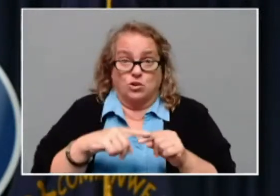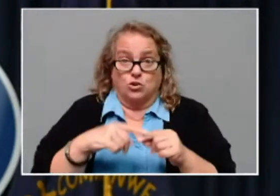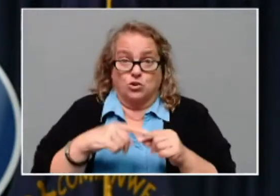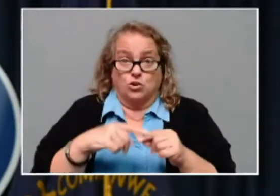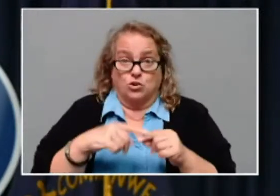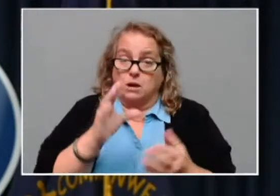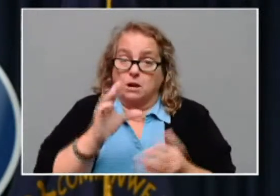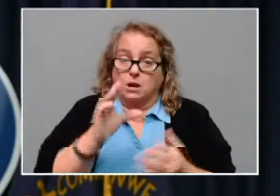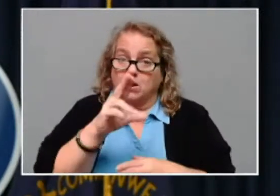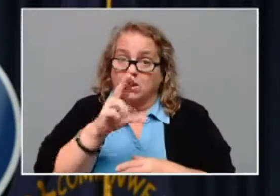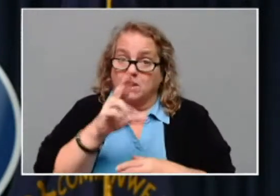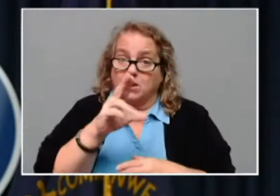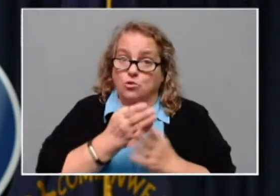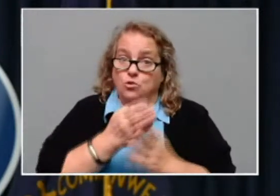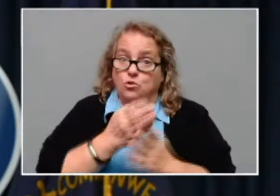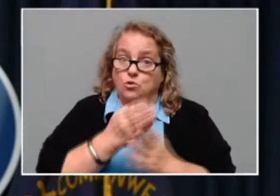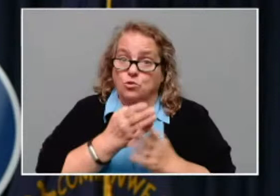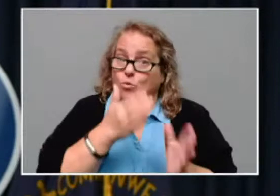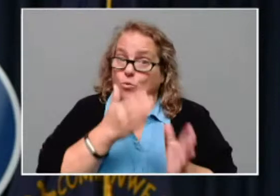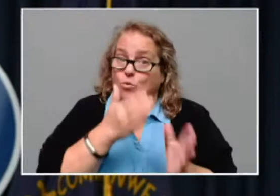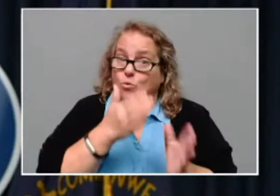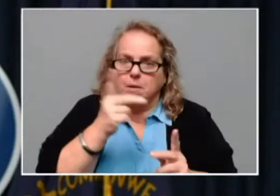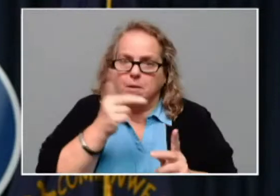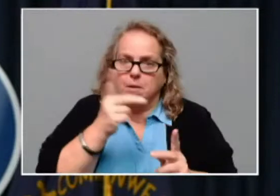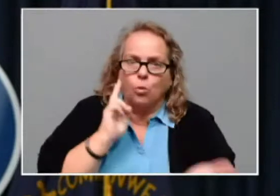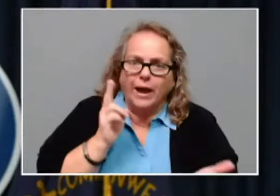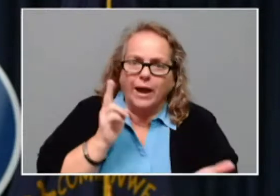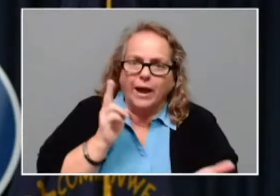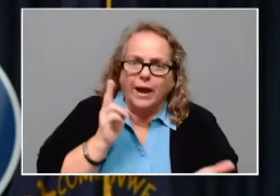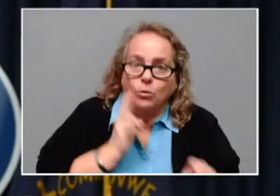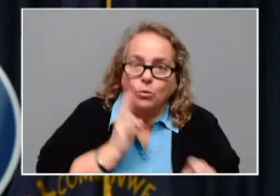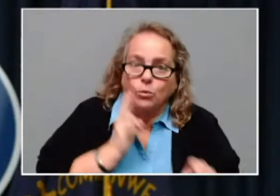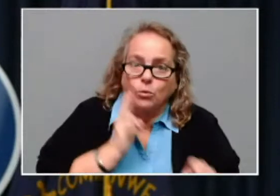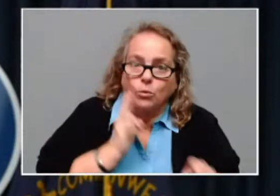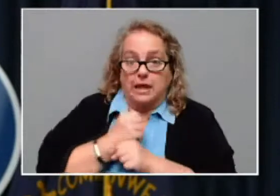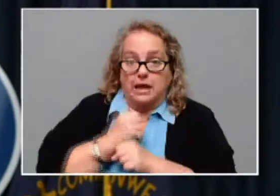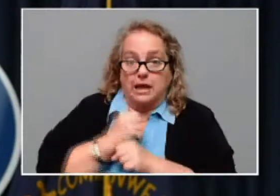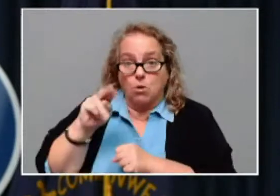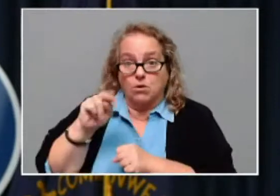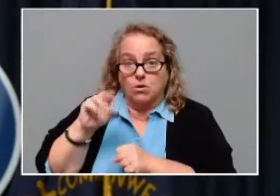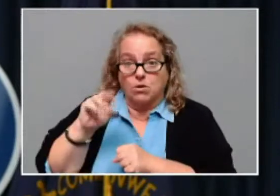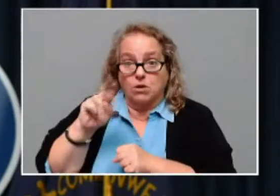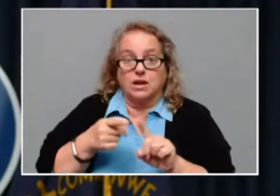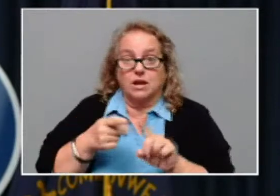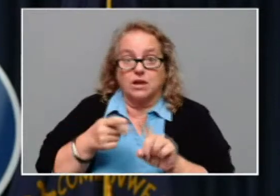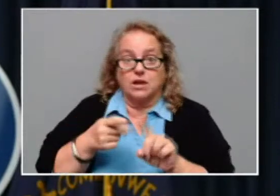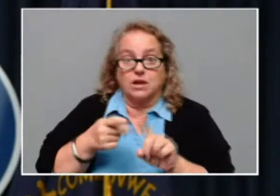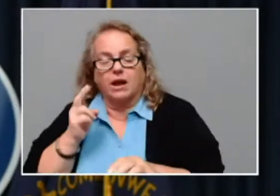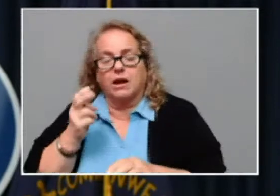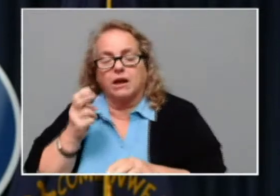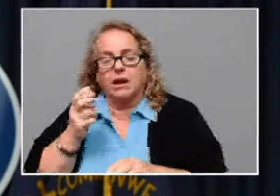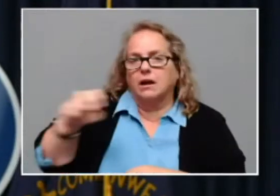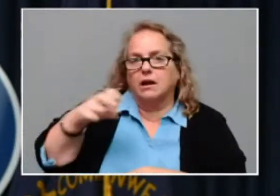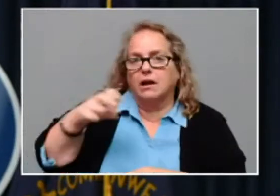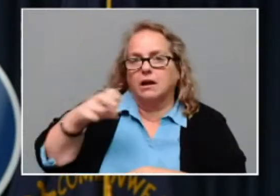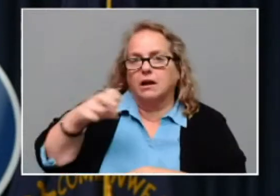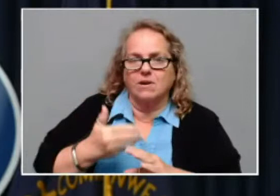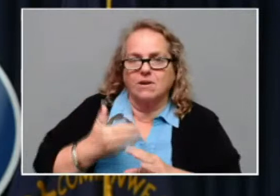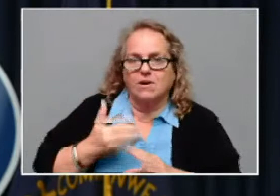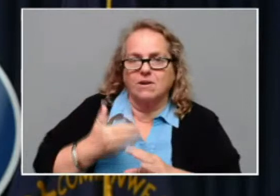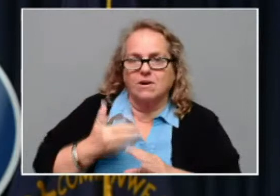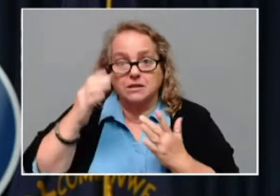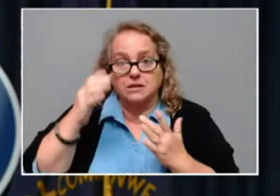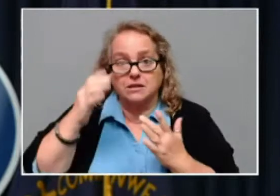quit or leave after they got it and go on to something else before this pandemic is over, the idea that